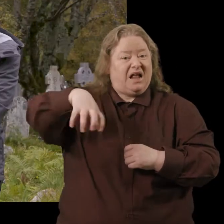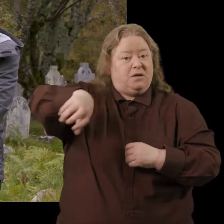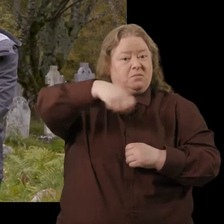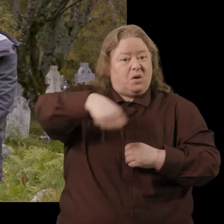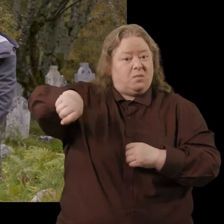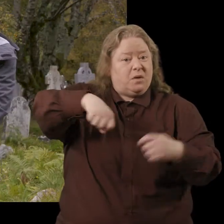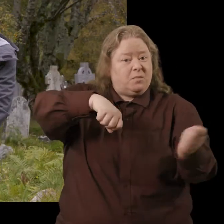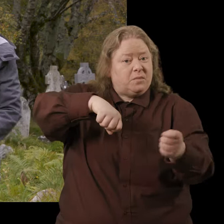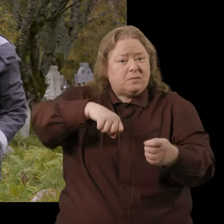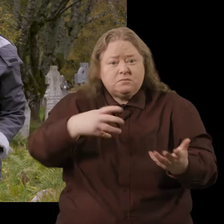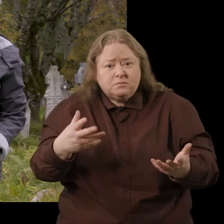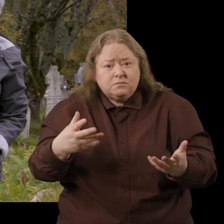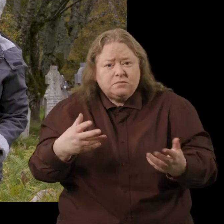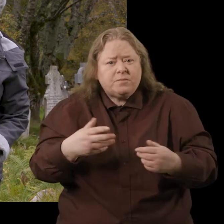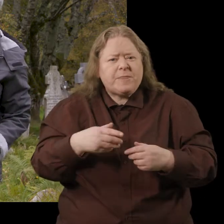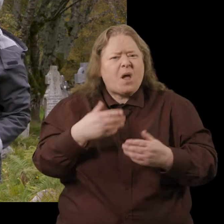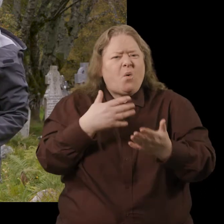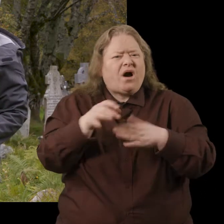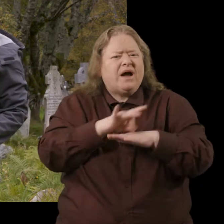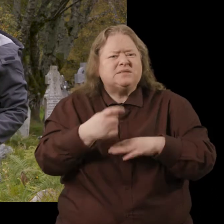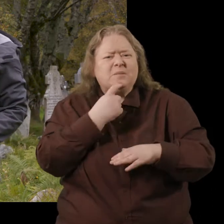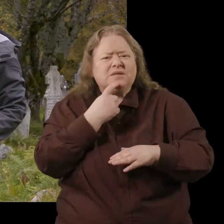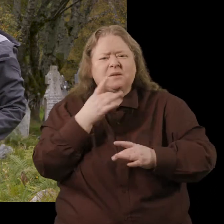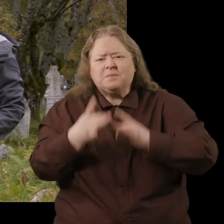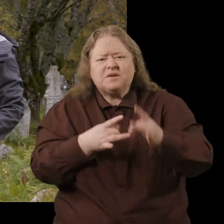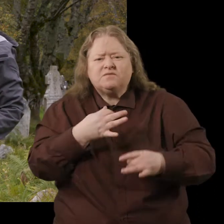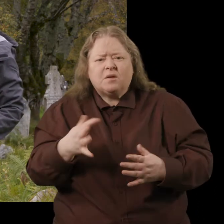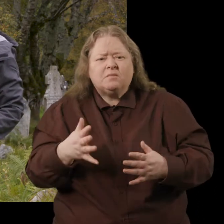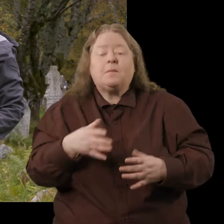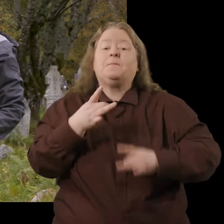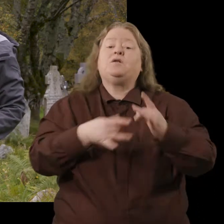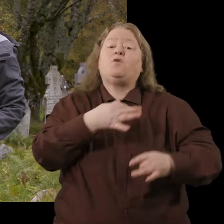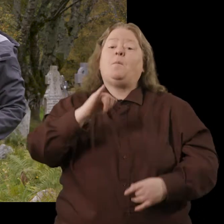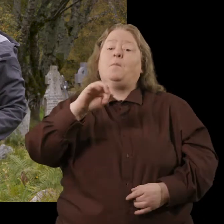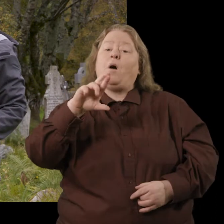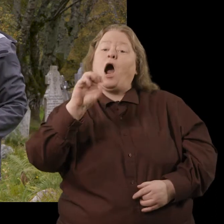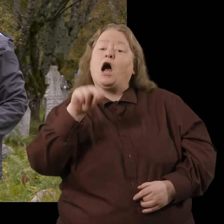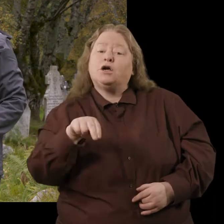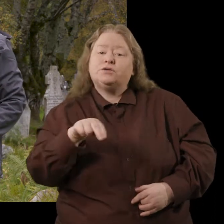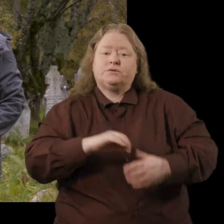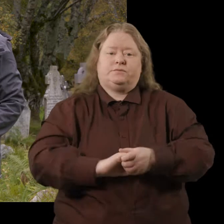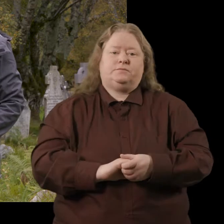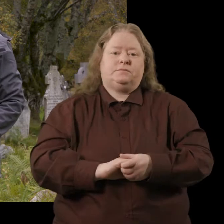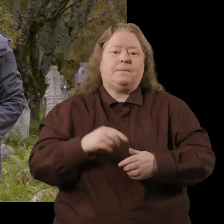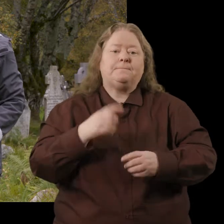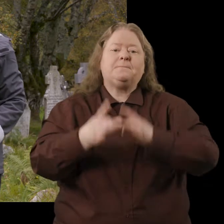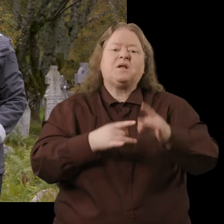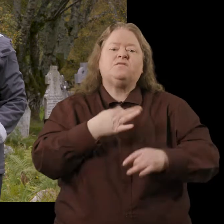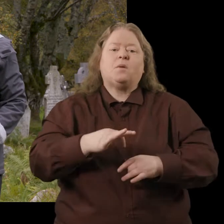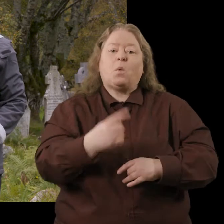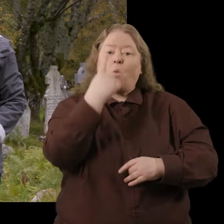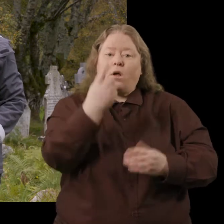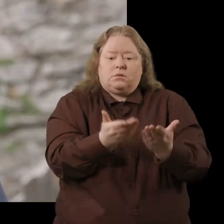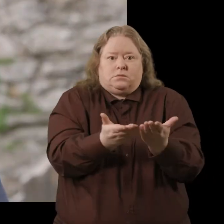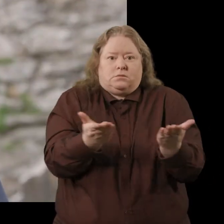hand. But what kind of a metal was it made out of? So it's made out of iron, and it's made out of a single sheet